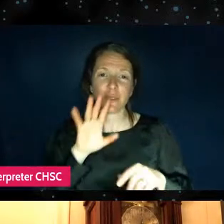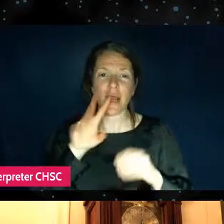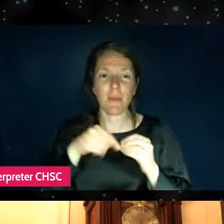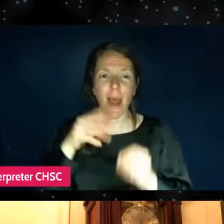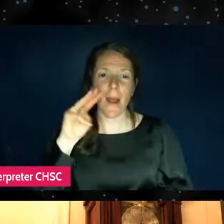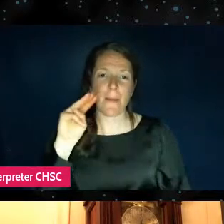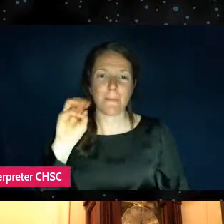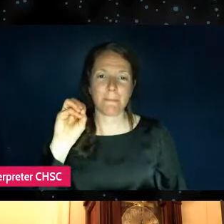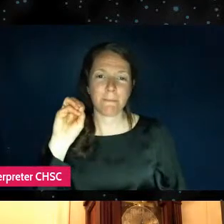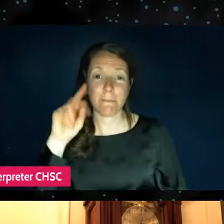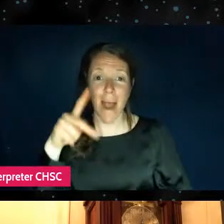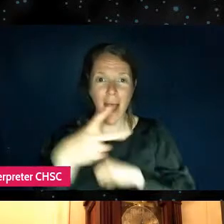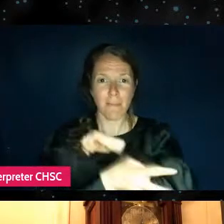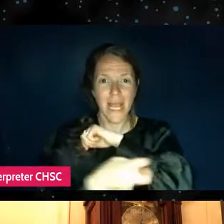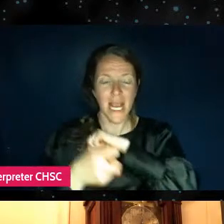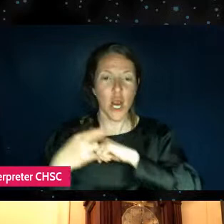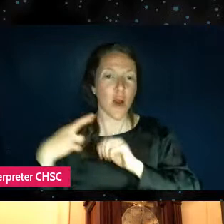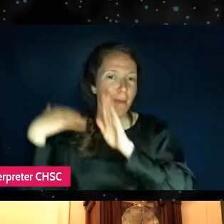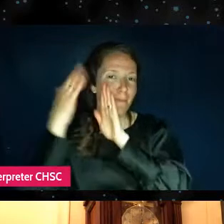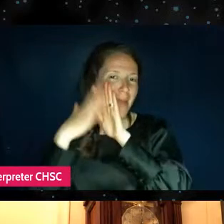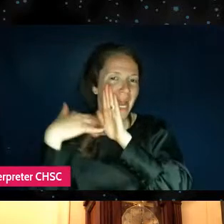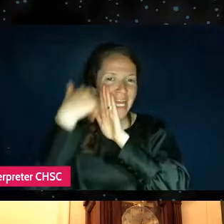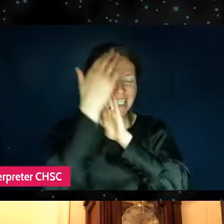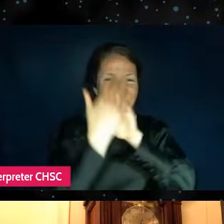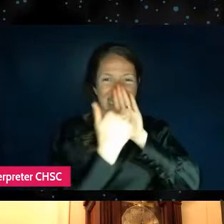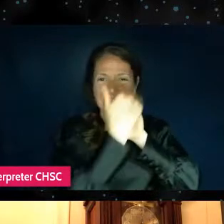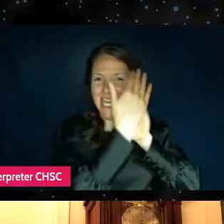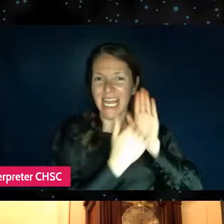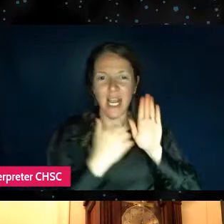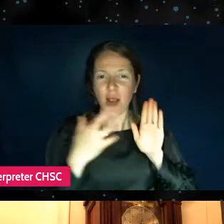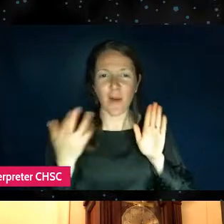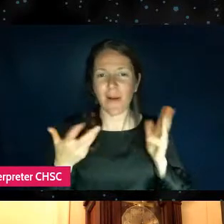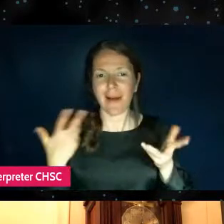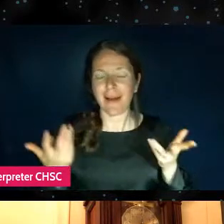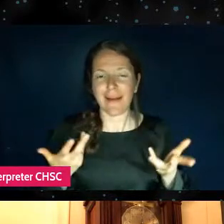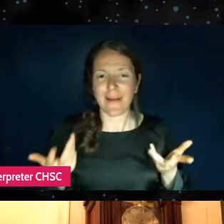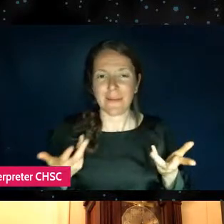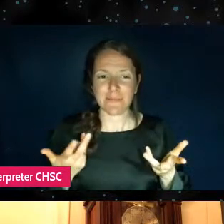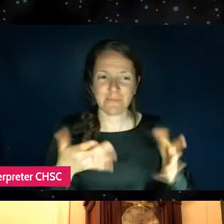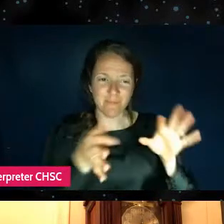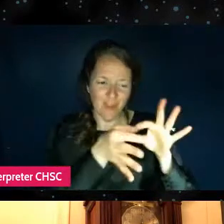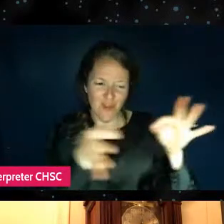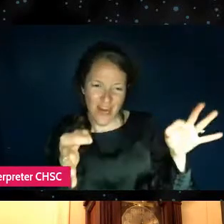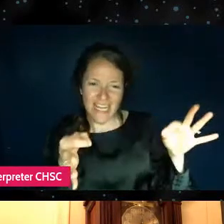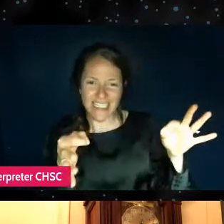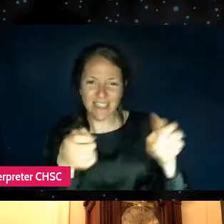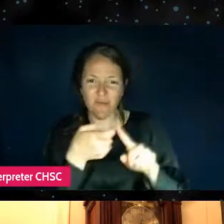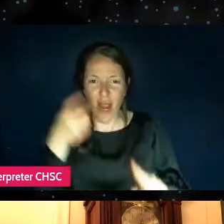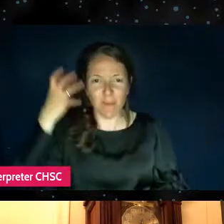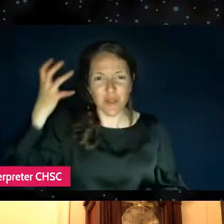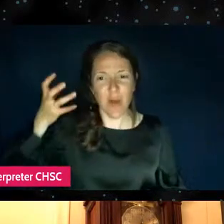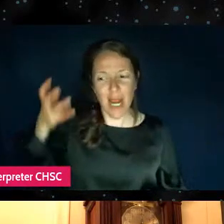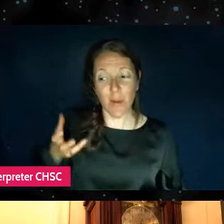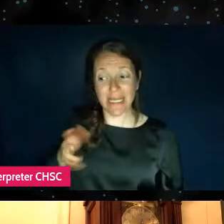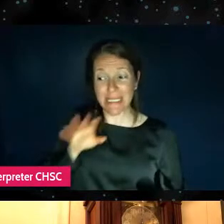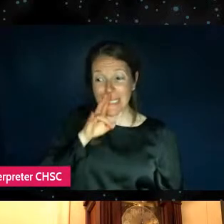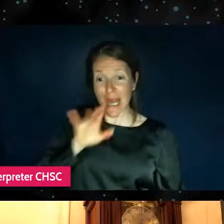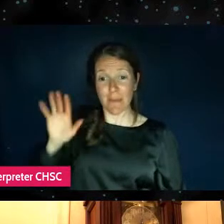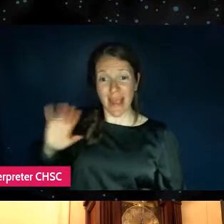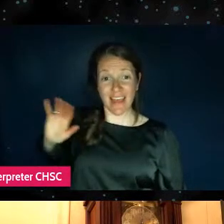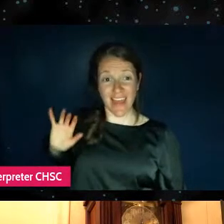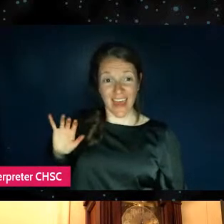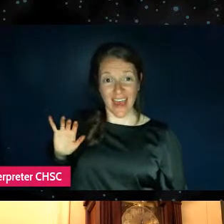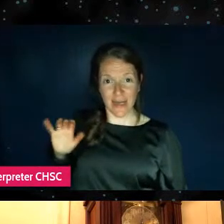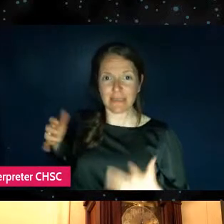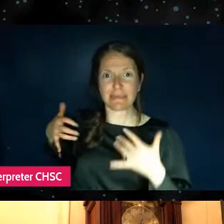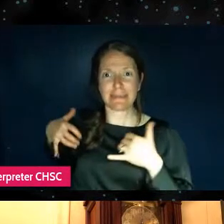or talking about painting or like certain, you know, sort of phrases that drag queens used then and now. And